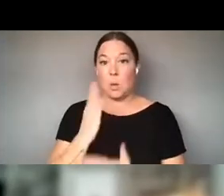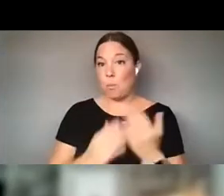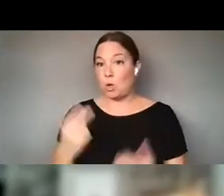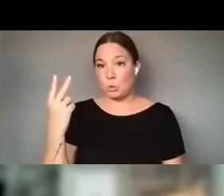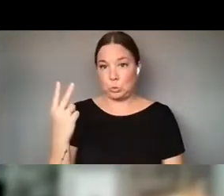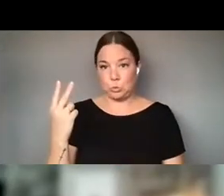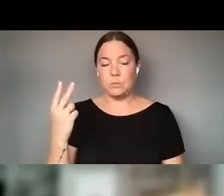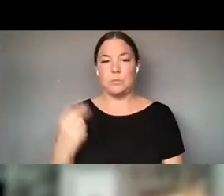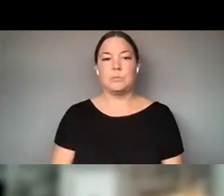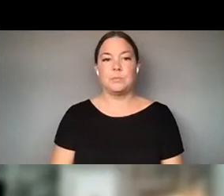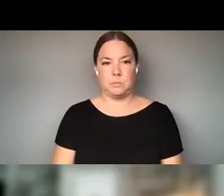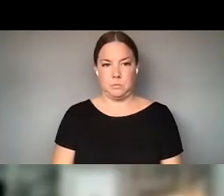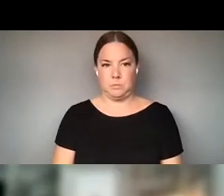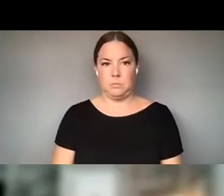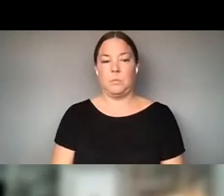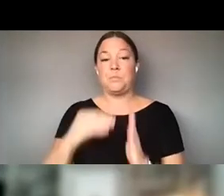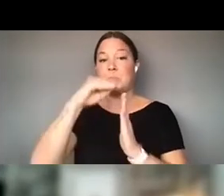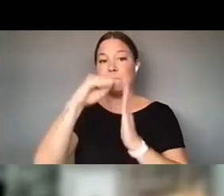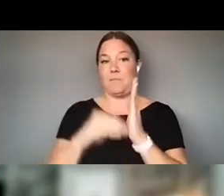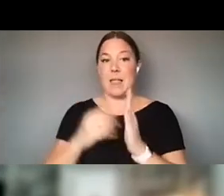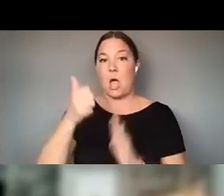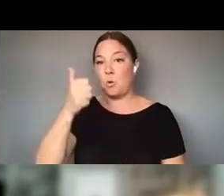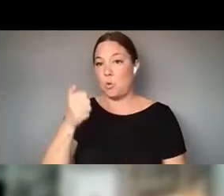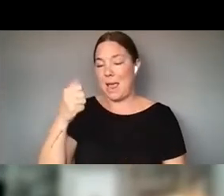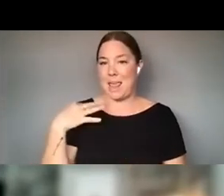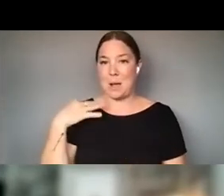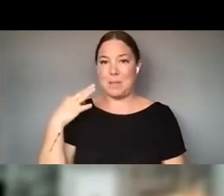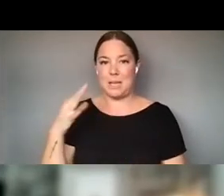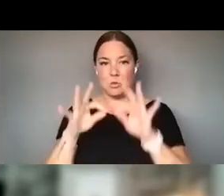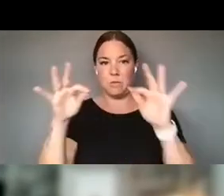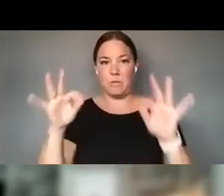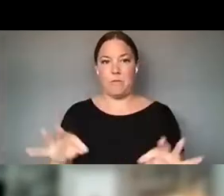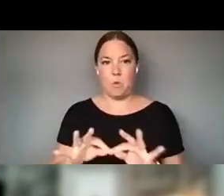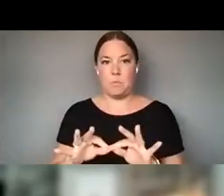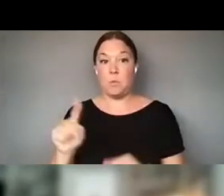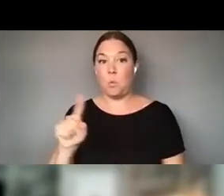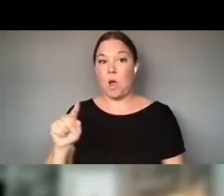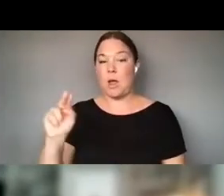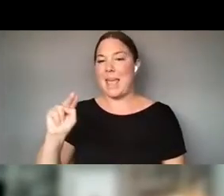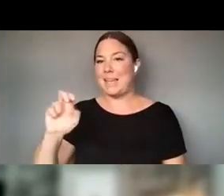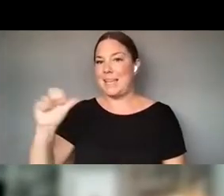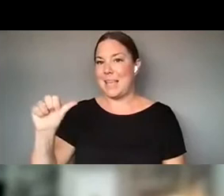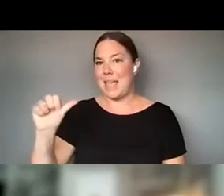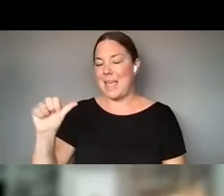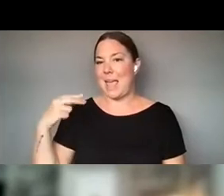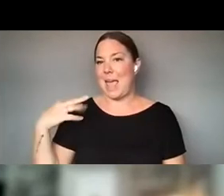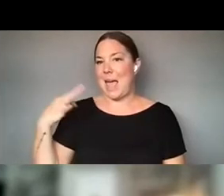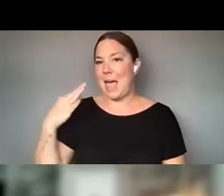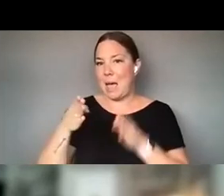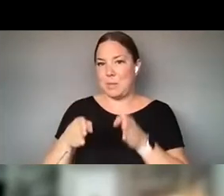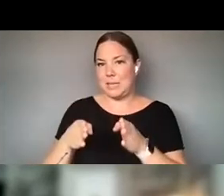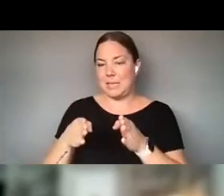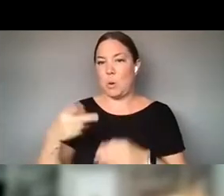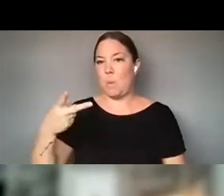you will fill out the grant application form in the NEA's Applicant Portal. This web